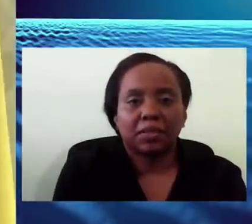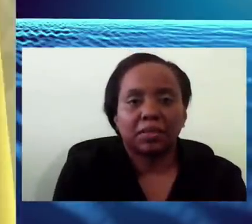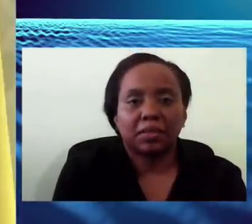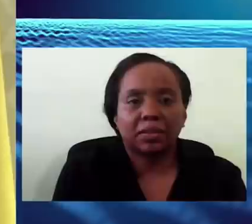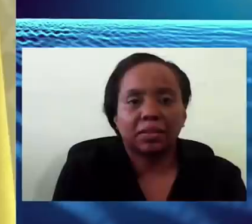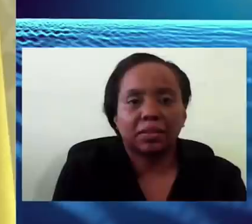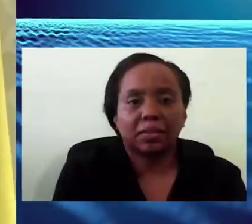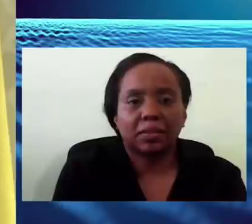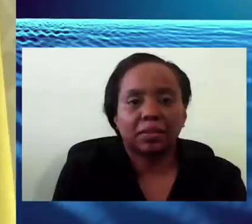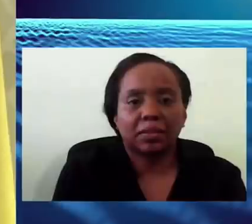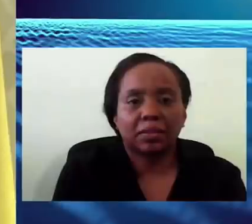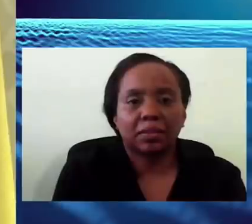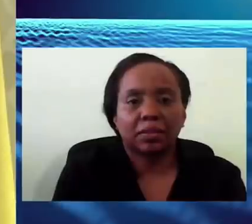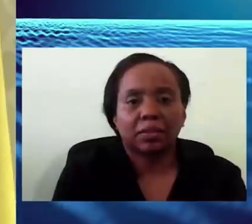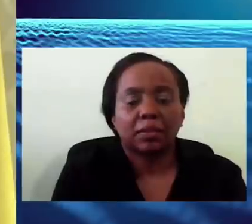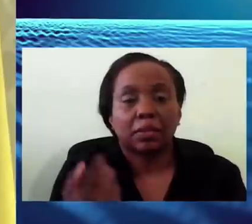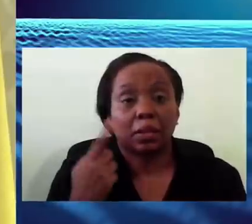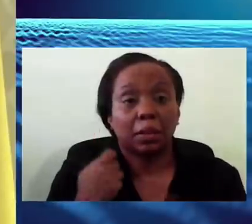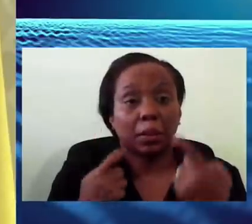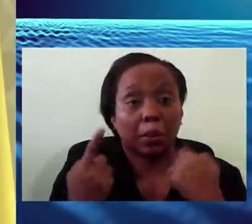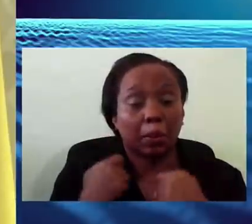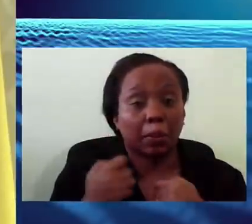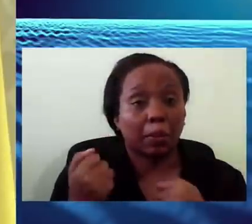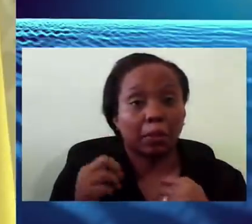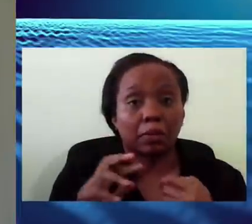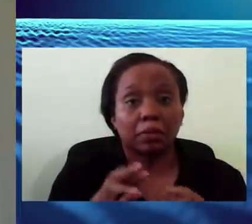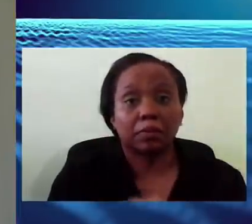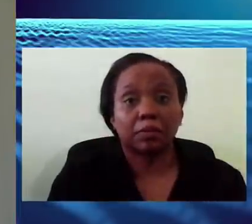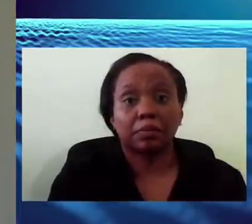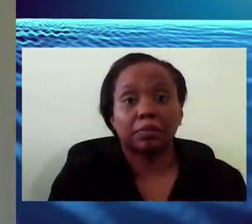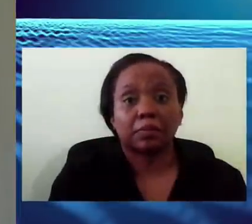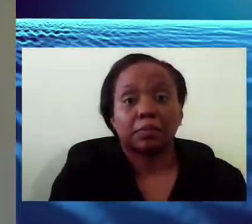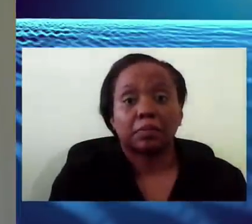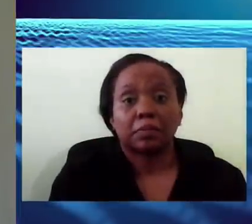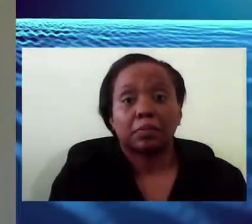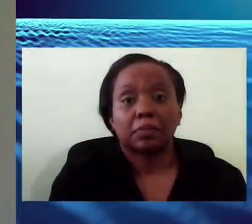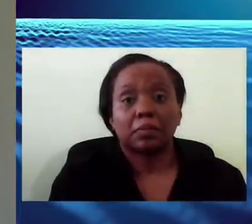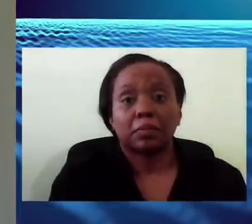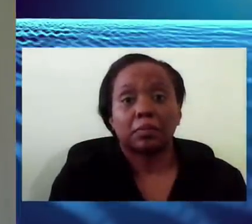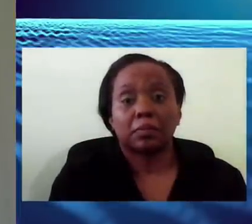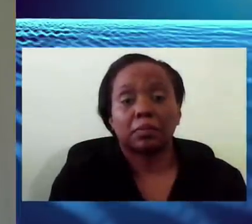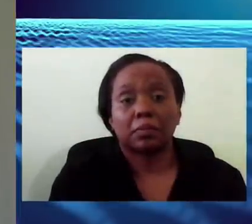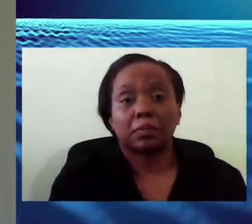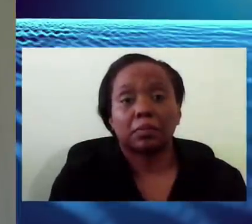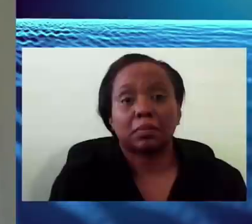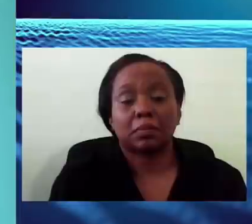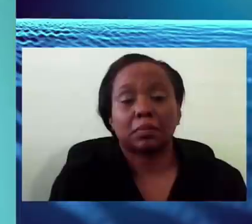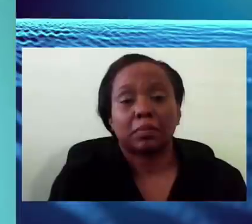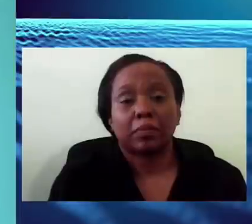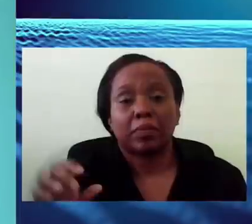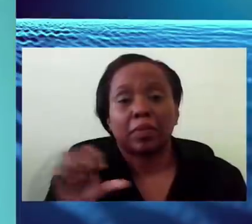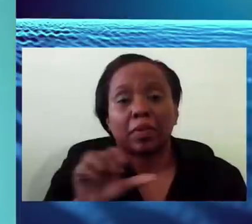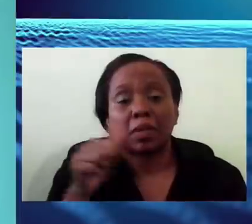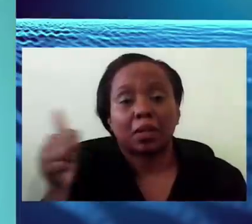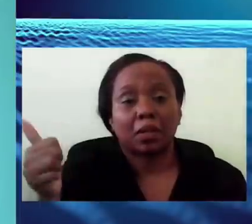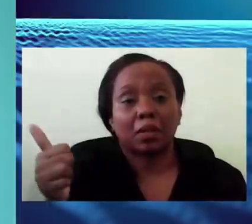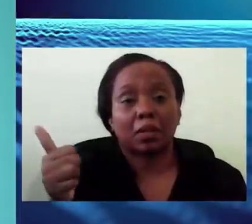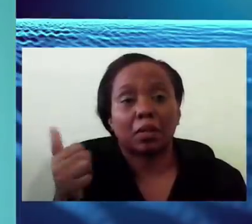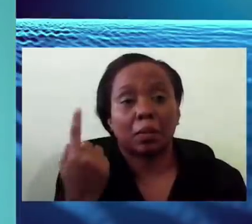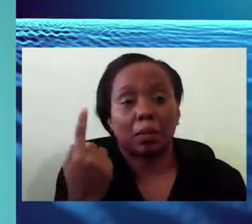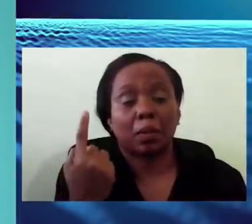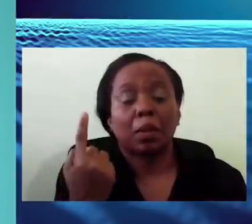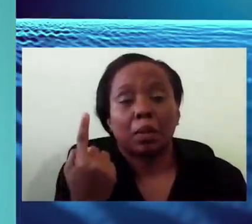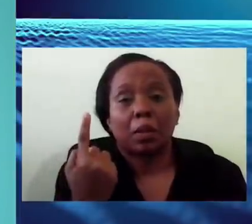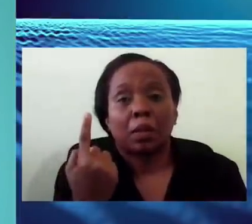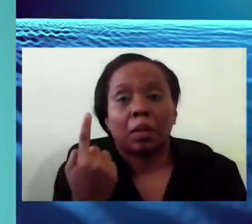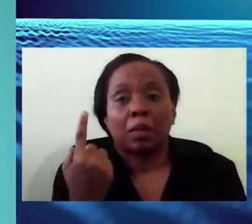Are there any further questions at this time? Well, another one to Minister Abram, just a quick one. In terms of